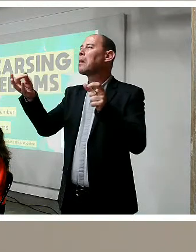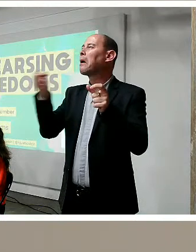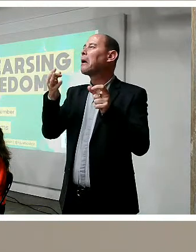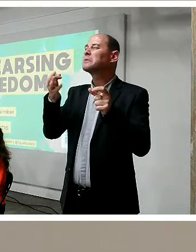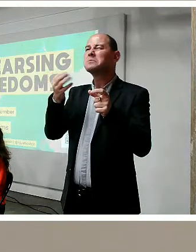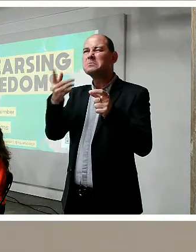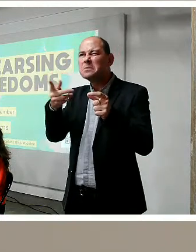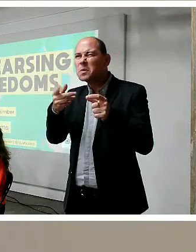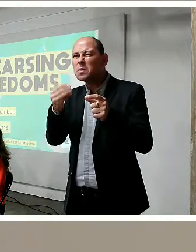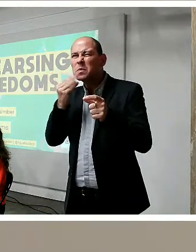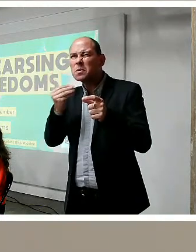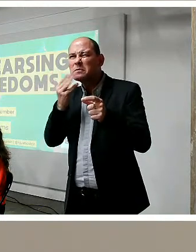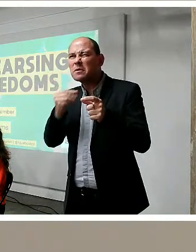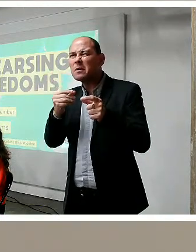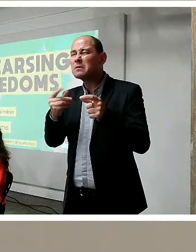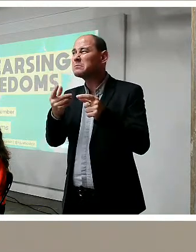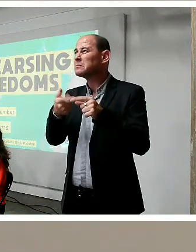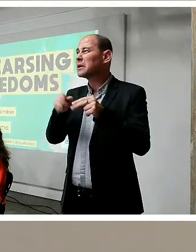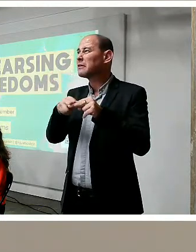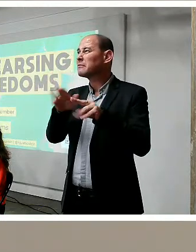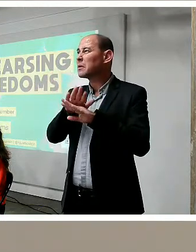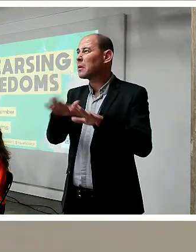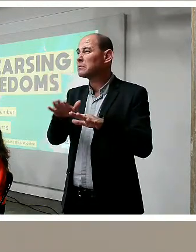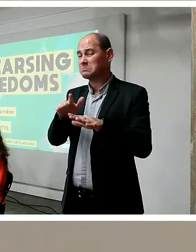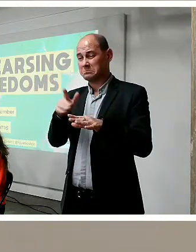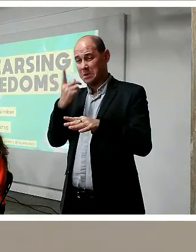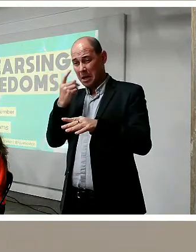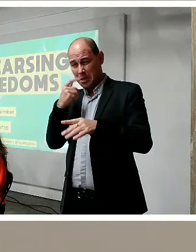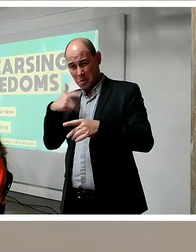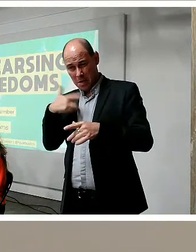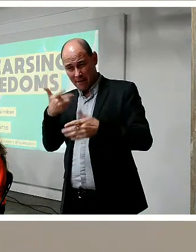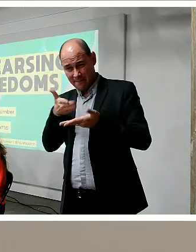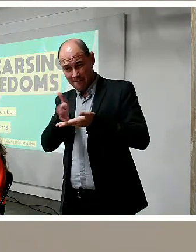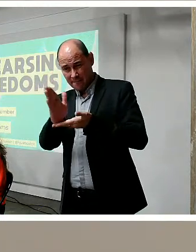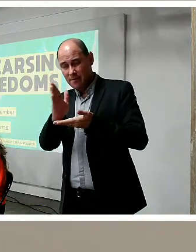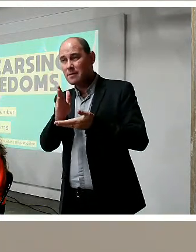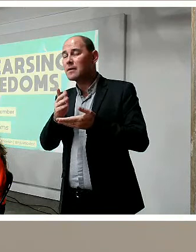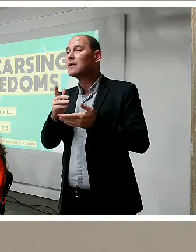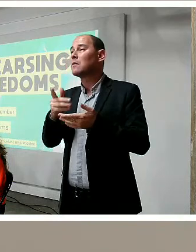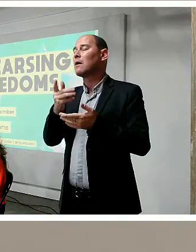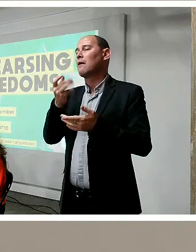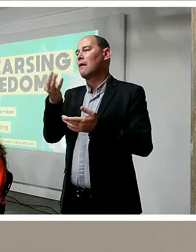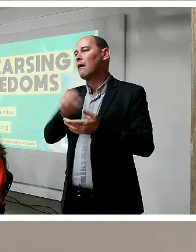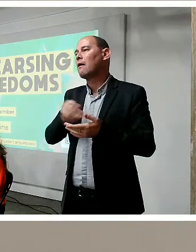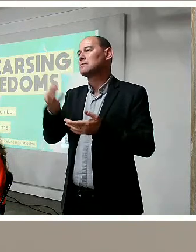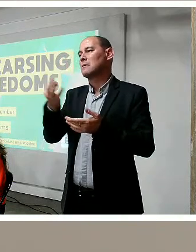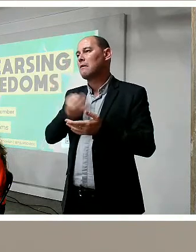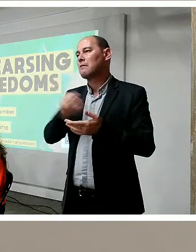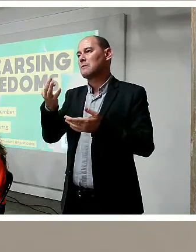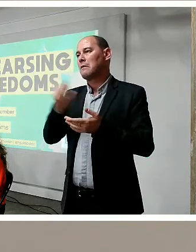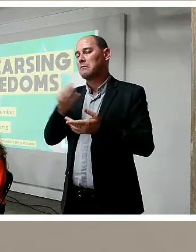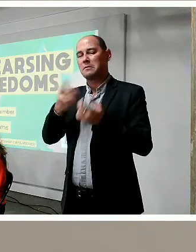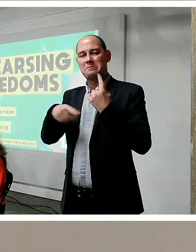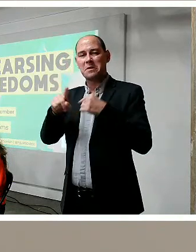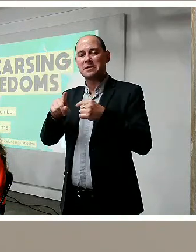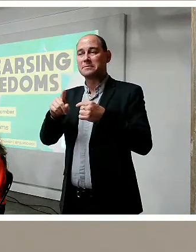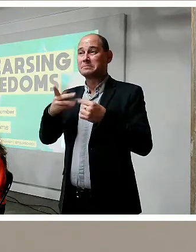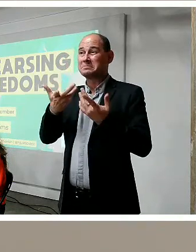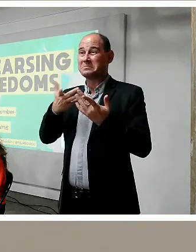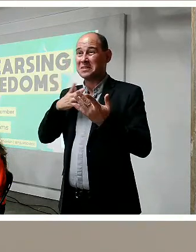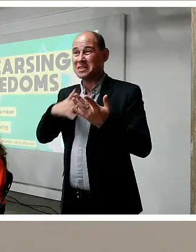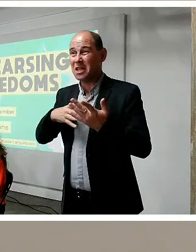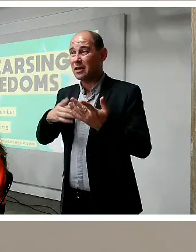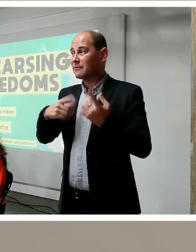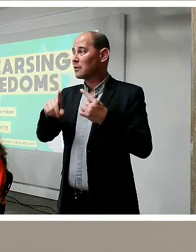not, we ask, can we live? We are asked to prove over and over if we are deserving of what we need,